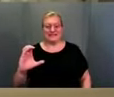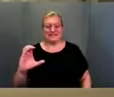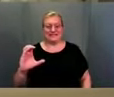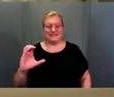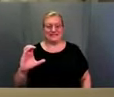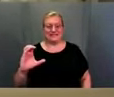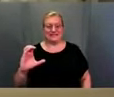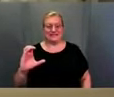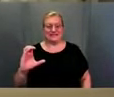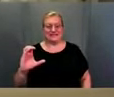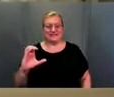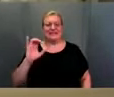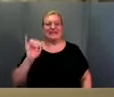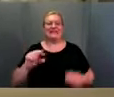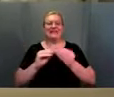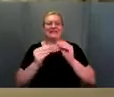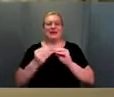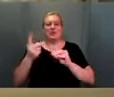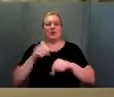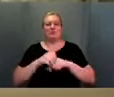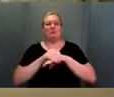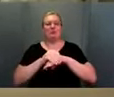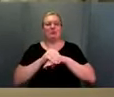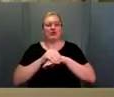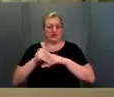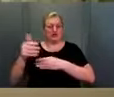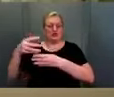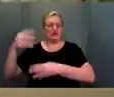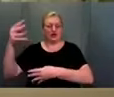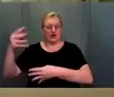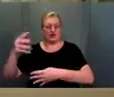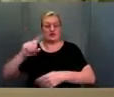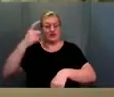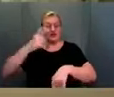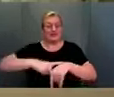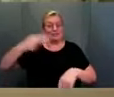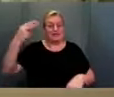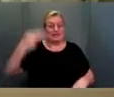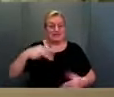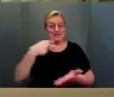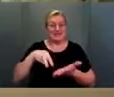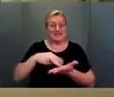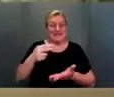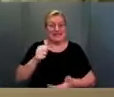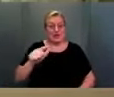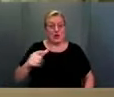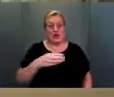This debuted at number one on the British chart. It was the first time in the history of dancehall or reggae